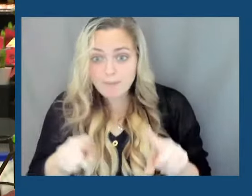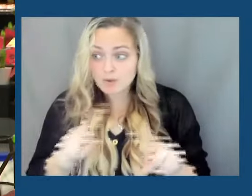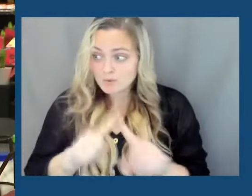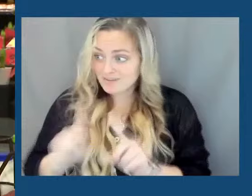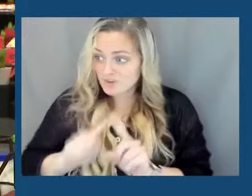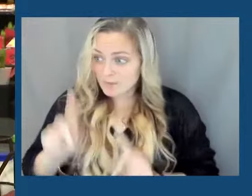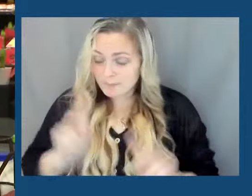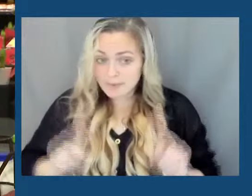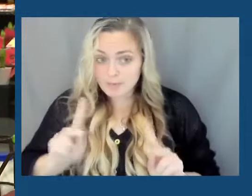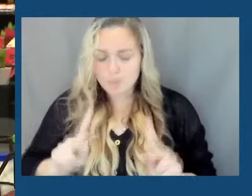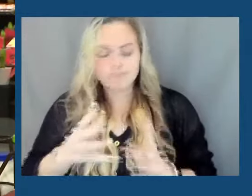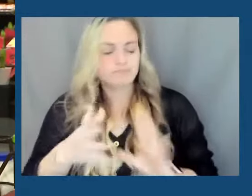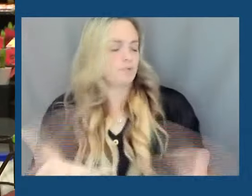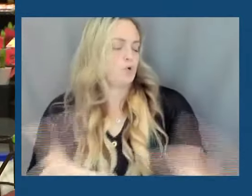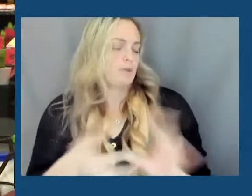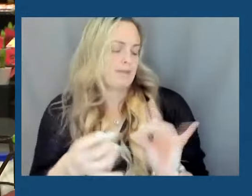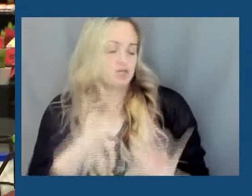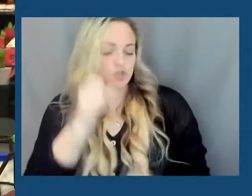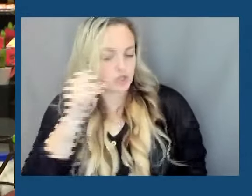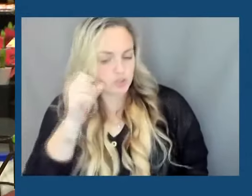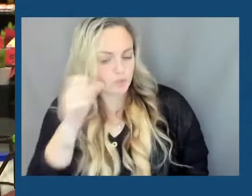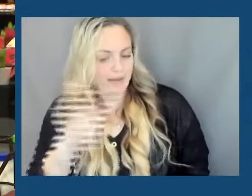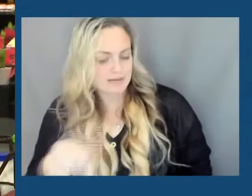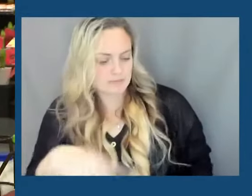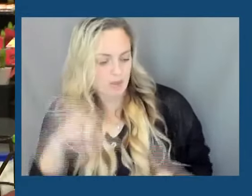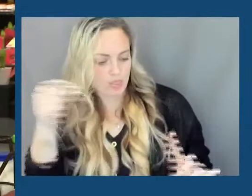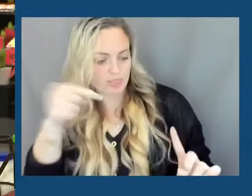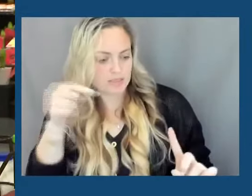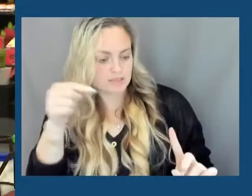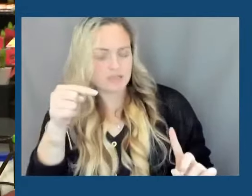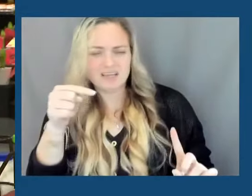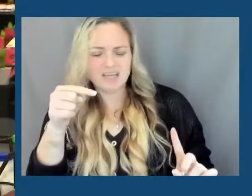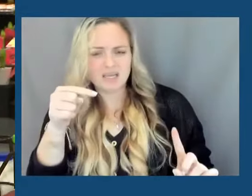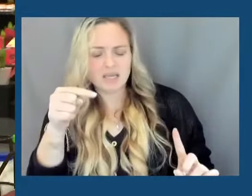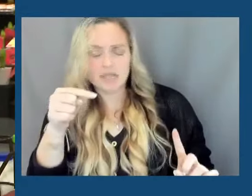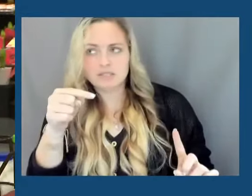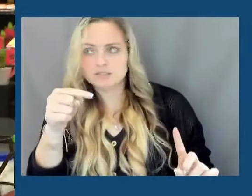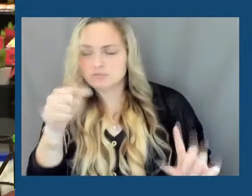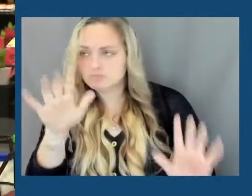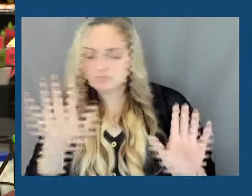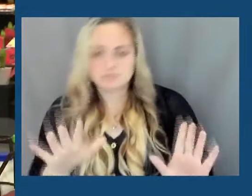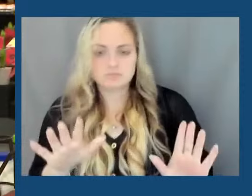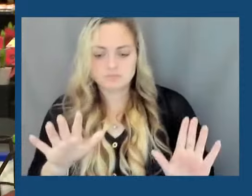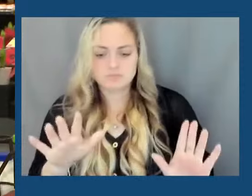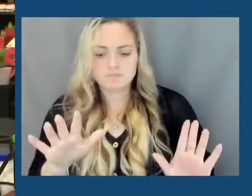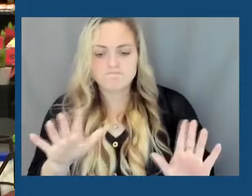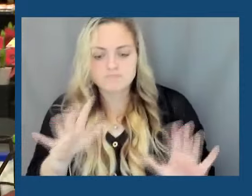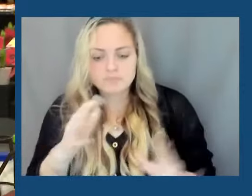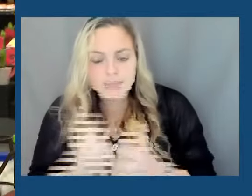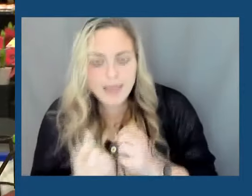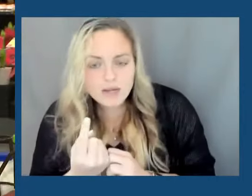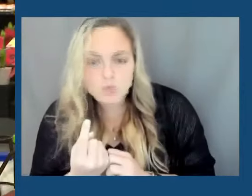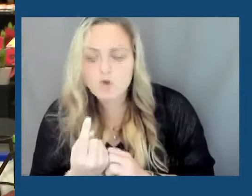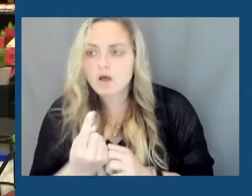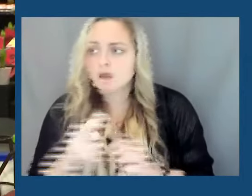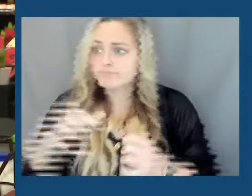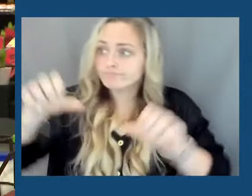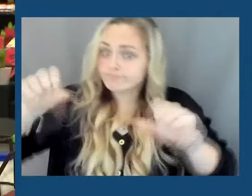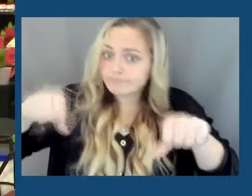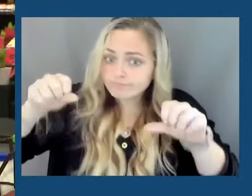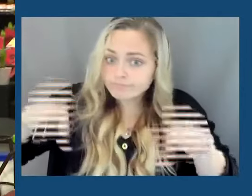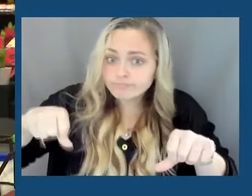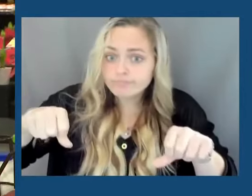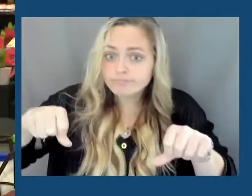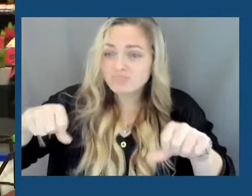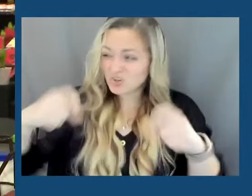said yesterday, and every time I've been asked about this, it is abhorrent to me that anyone could possibly